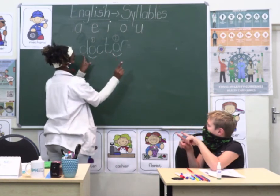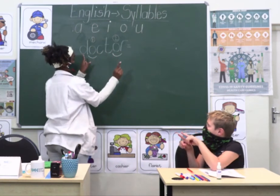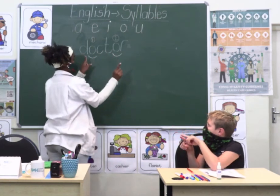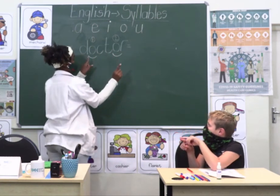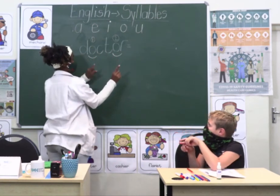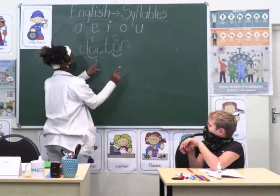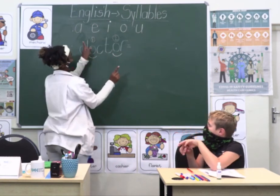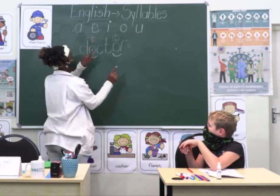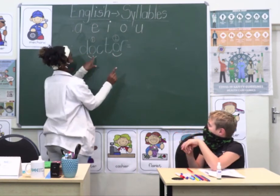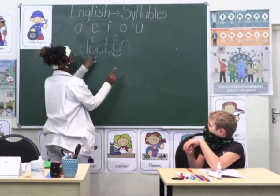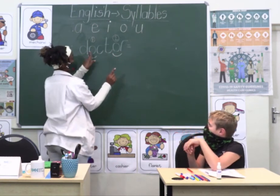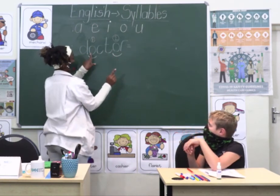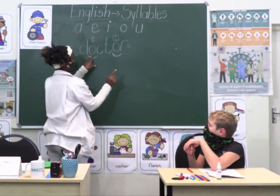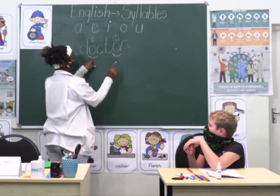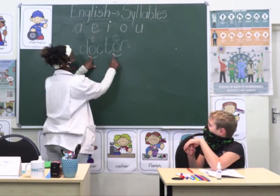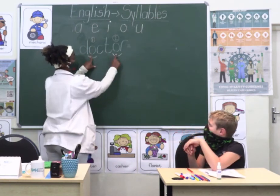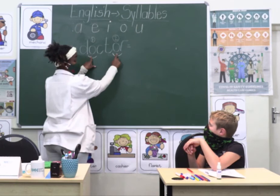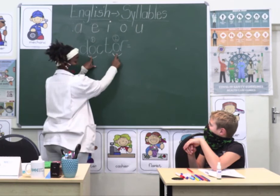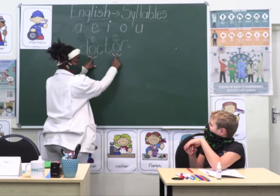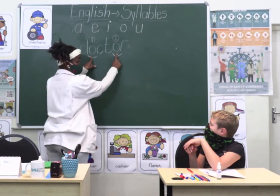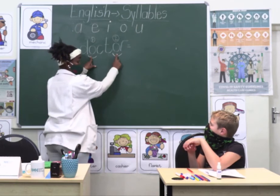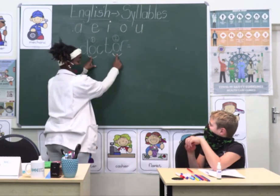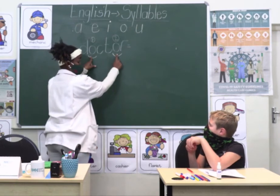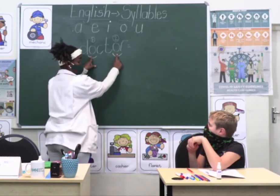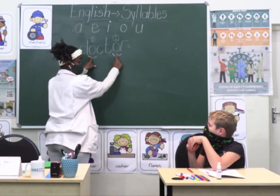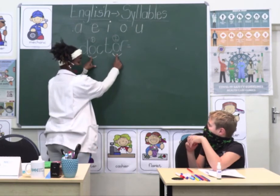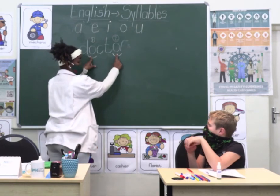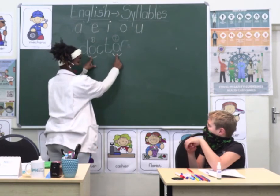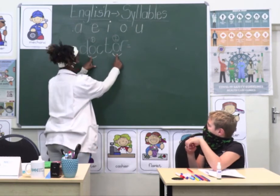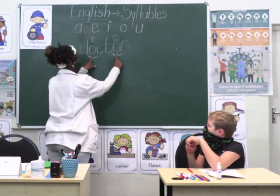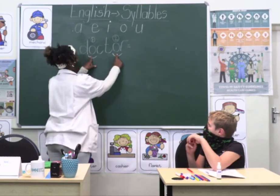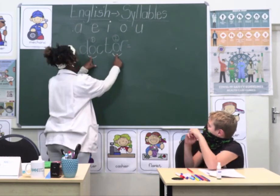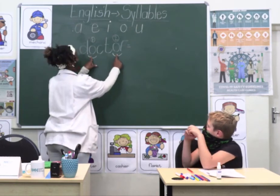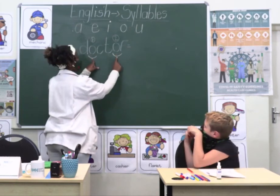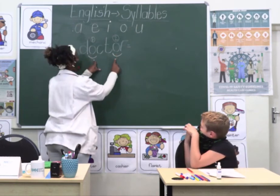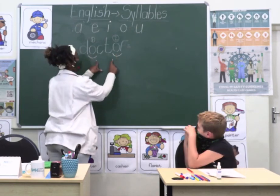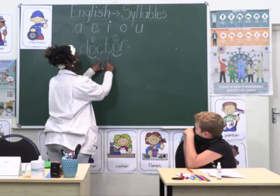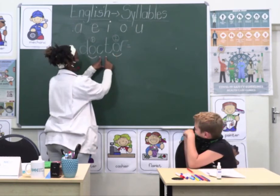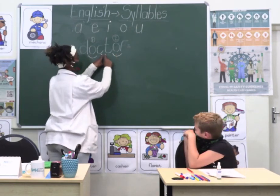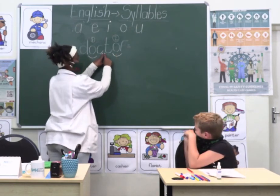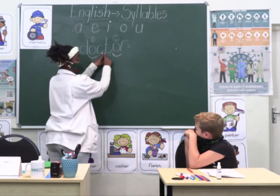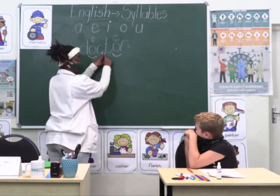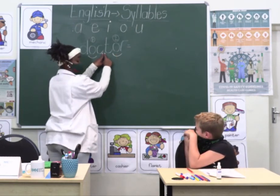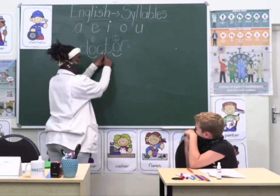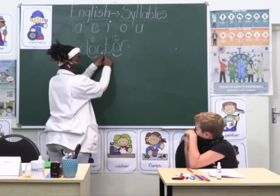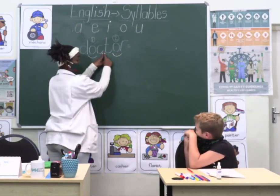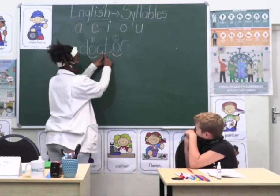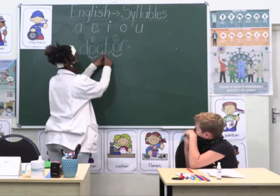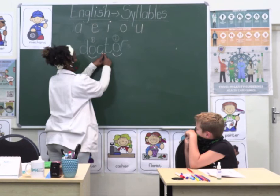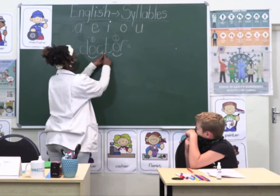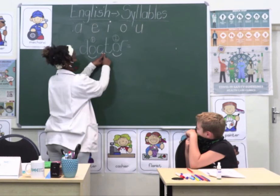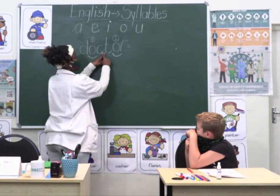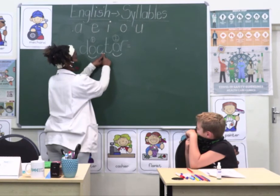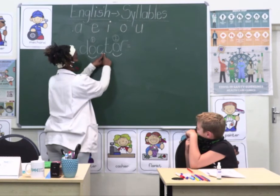I'm sorry. You have to put it on the vowel sounds that you underline. And then you move inwards with your consonant